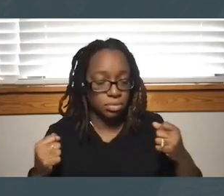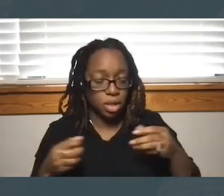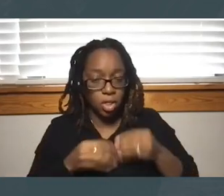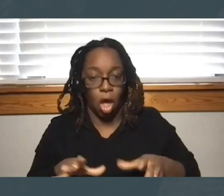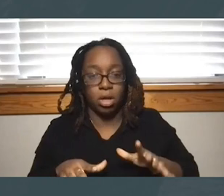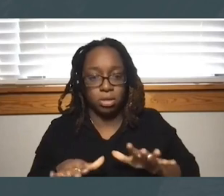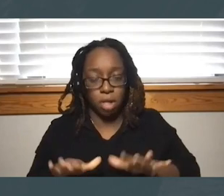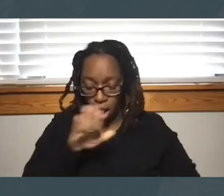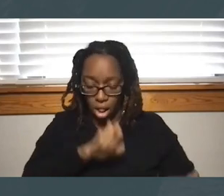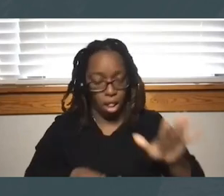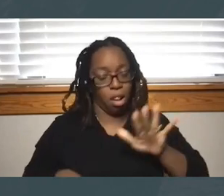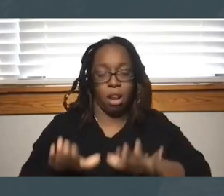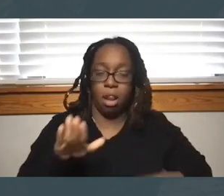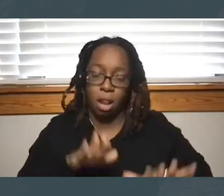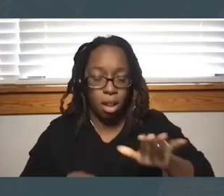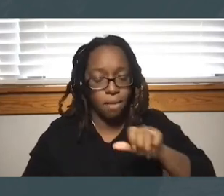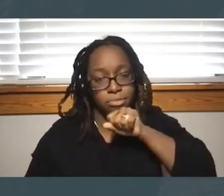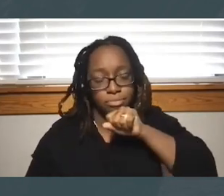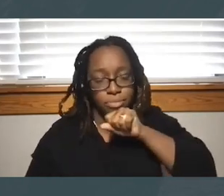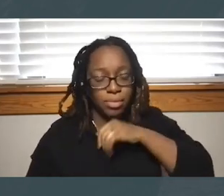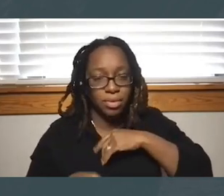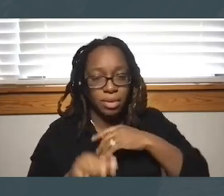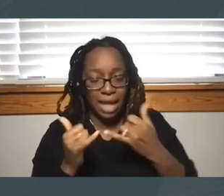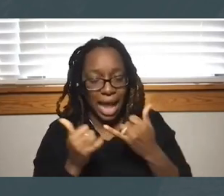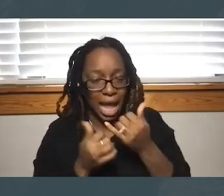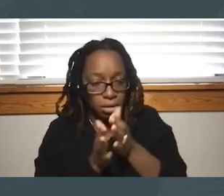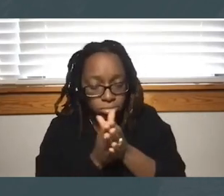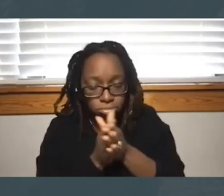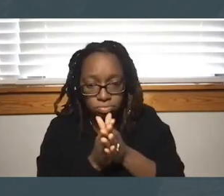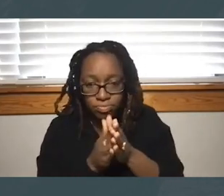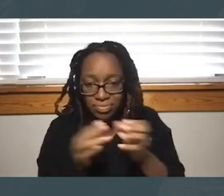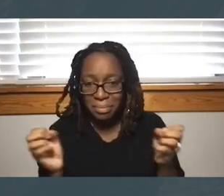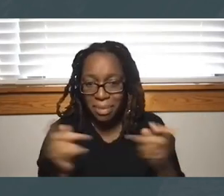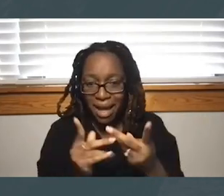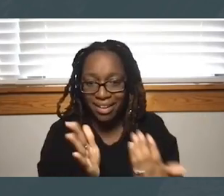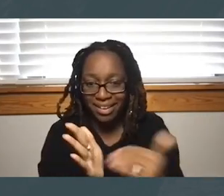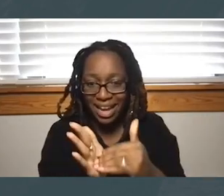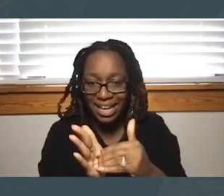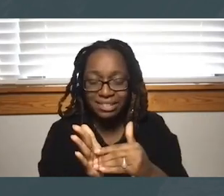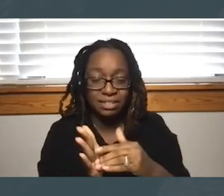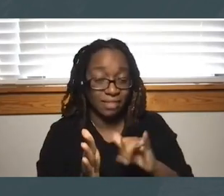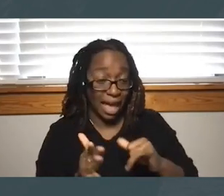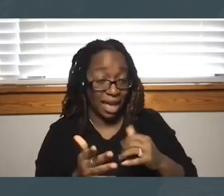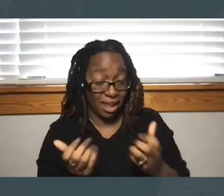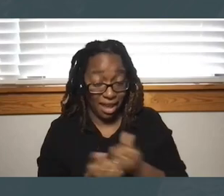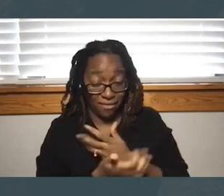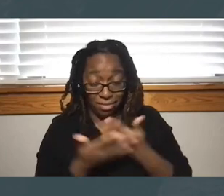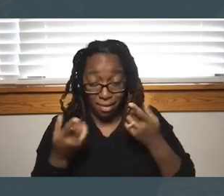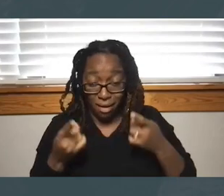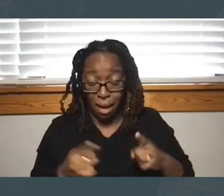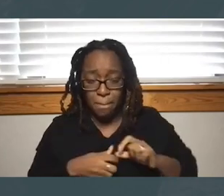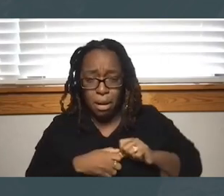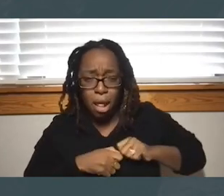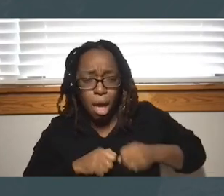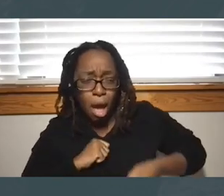that rupture and that constitutive loss is, you know, definitive of